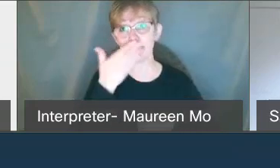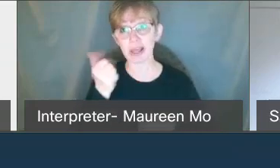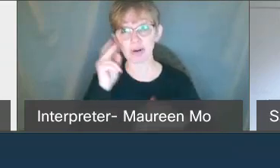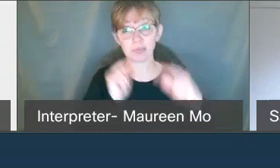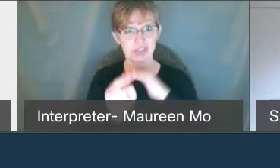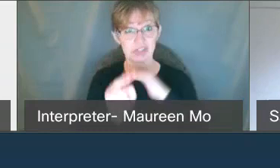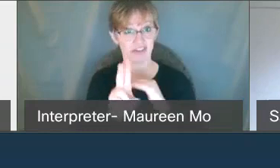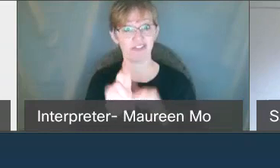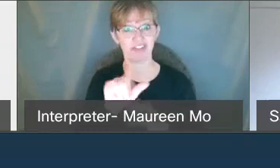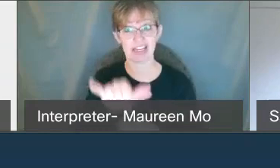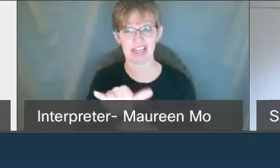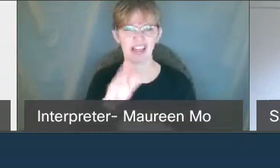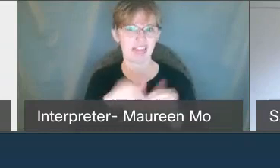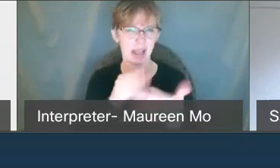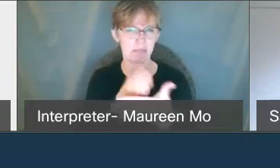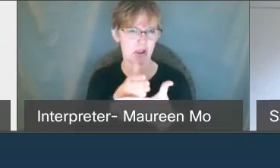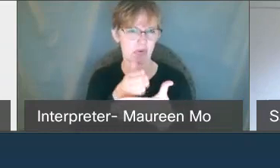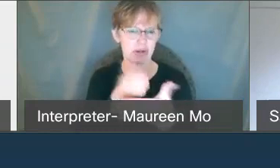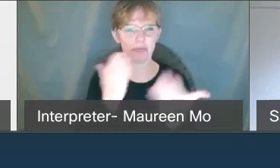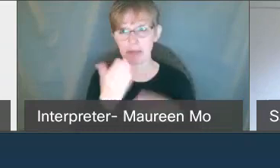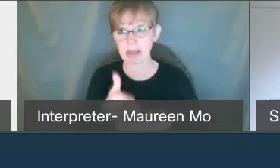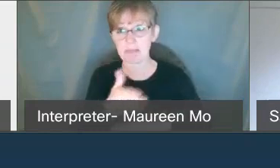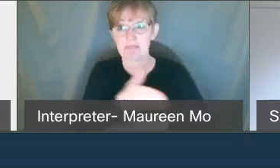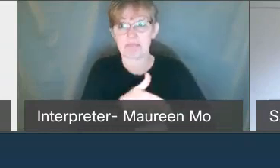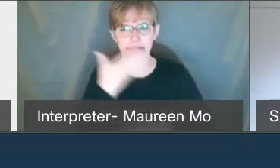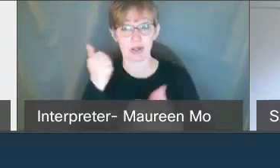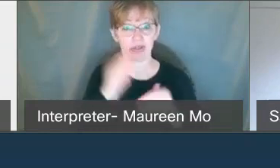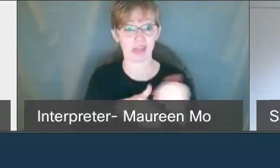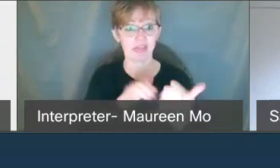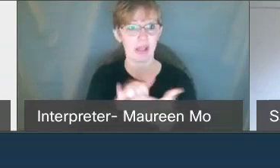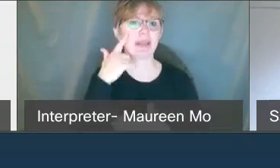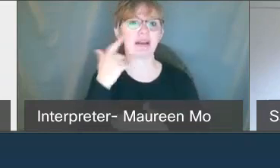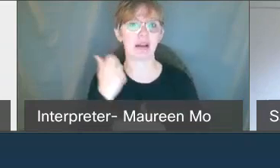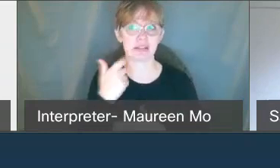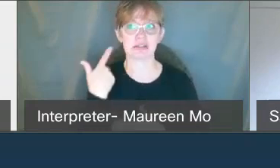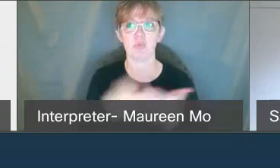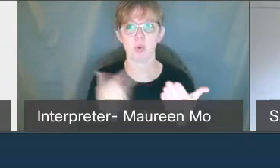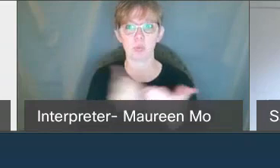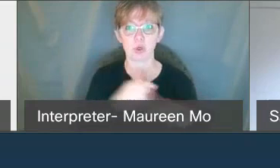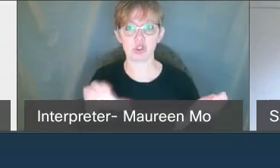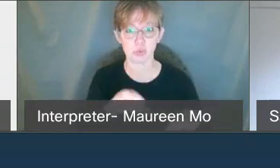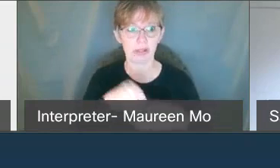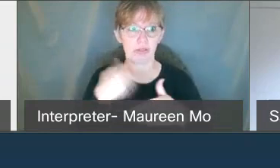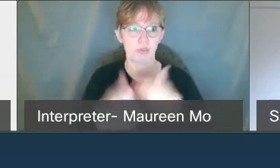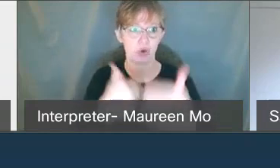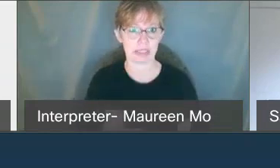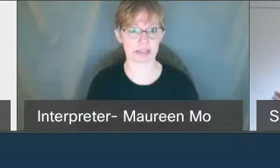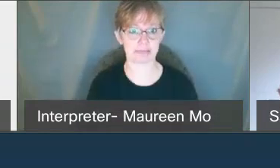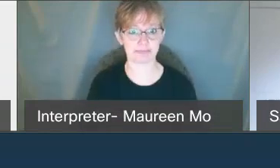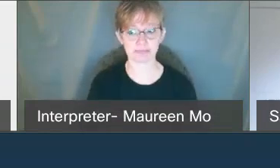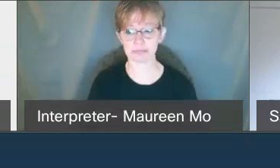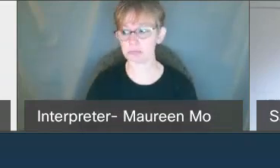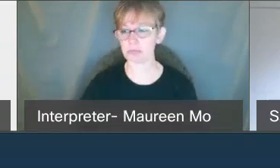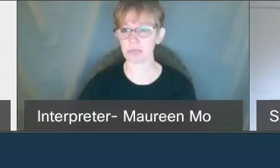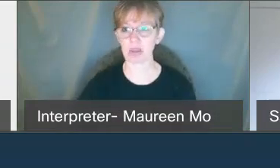than moderate because of those things that we're doing in practice. The second thing that I wanted to say about what we